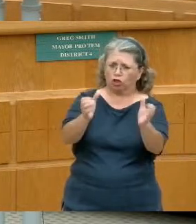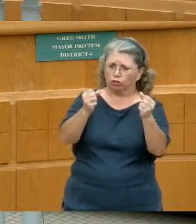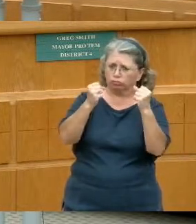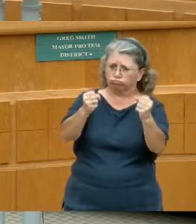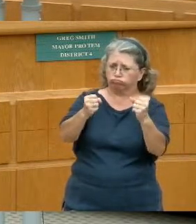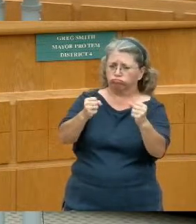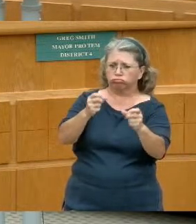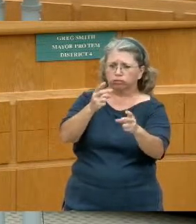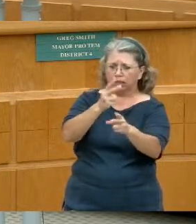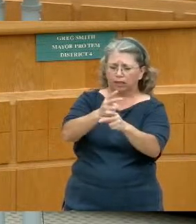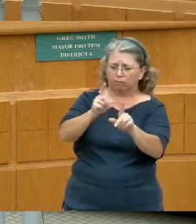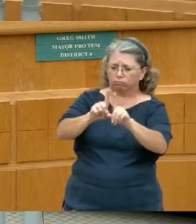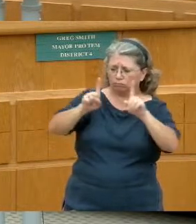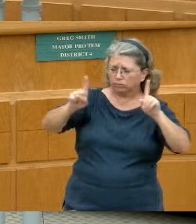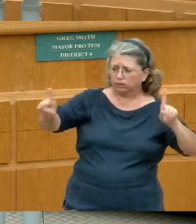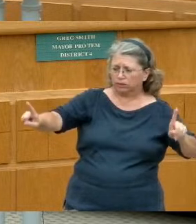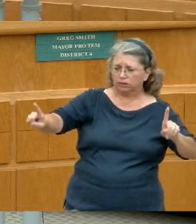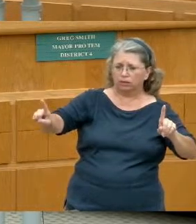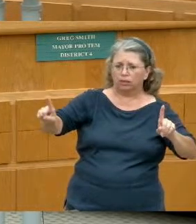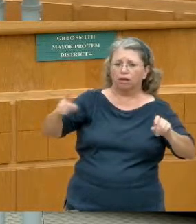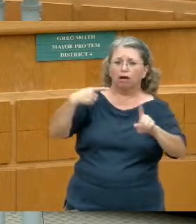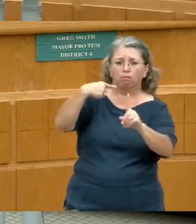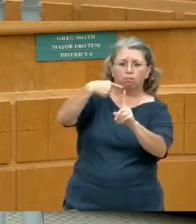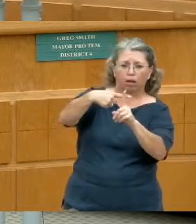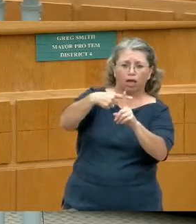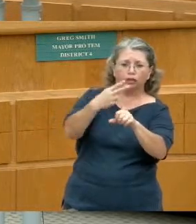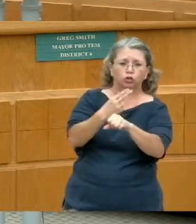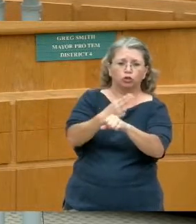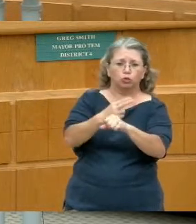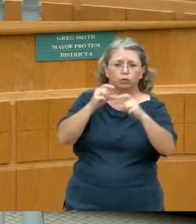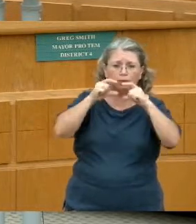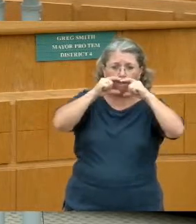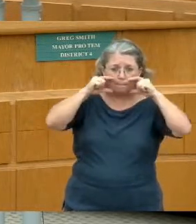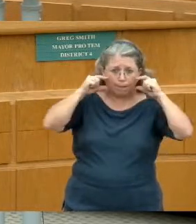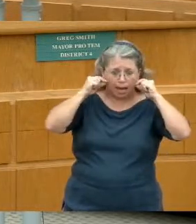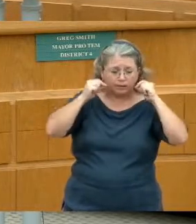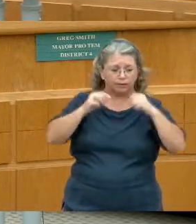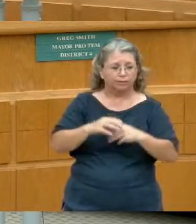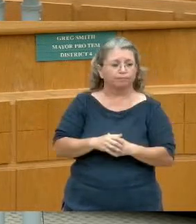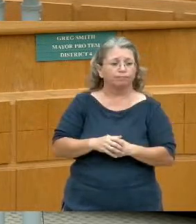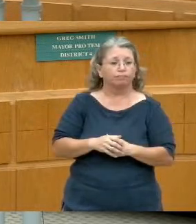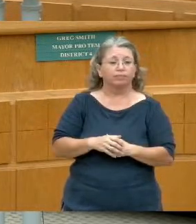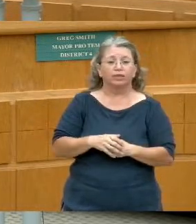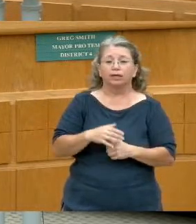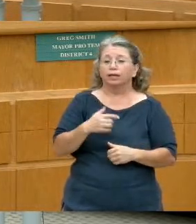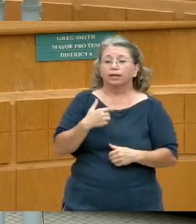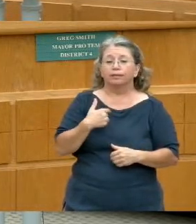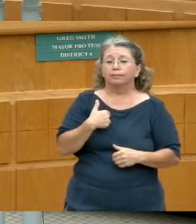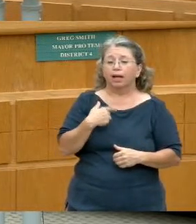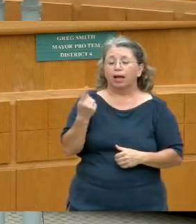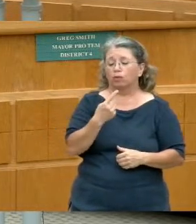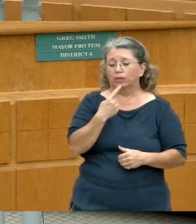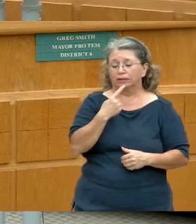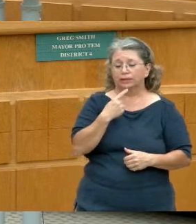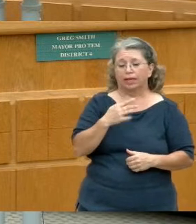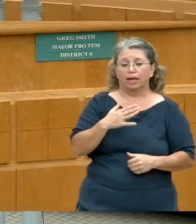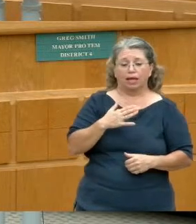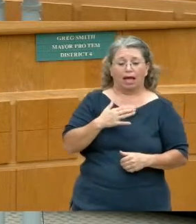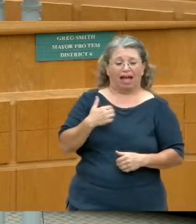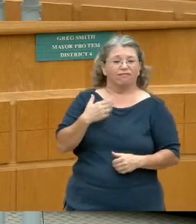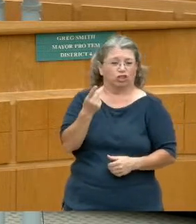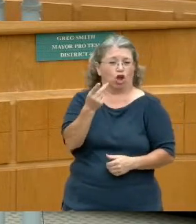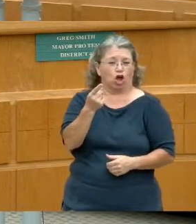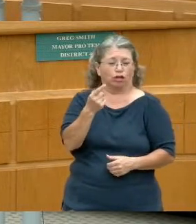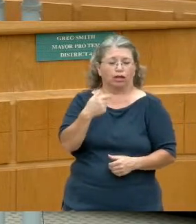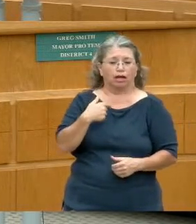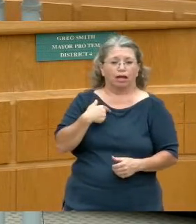6 feet apart, but also wear a mask. What I like to say here is I have a Doberman for a dog, and my leash is 6 feet long.